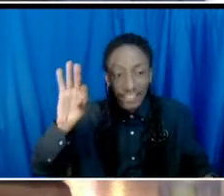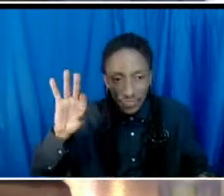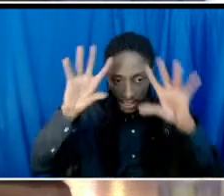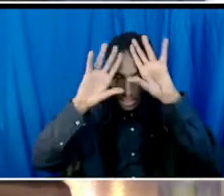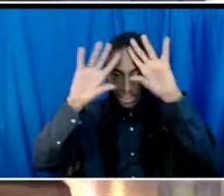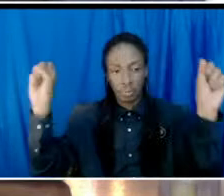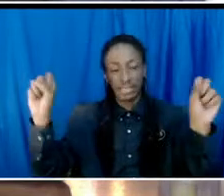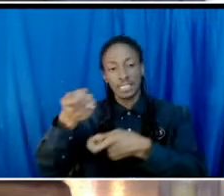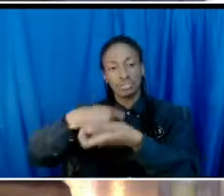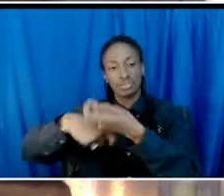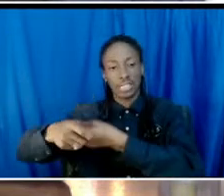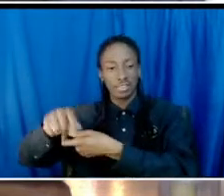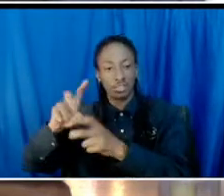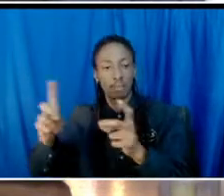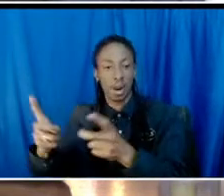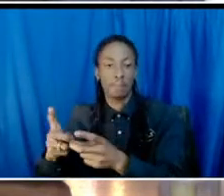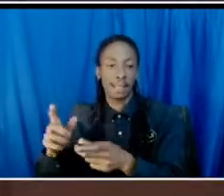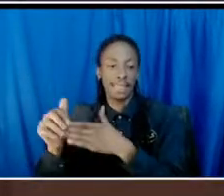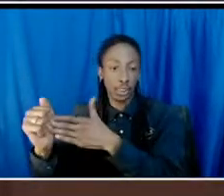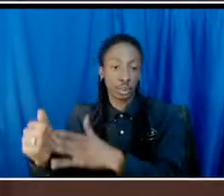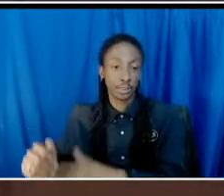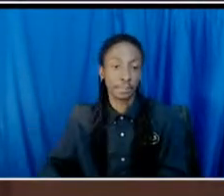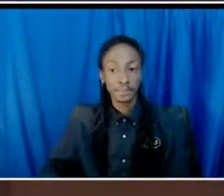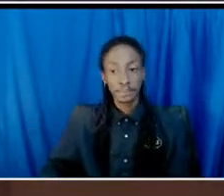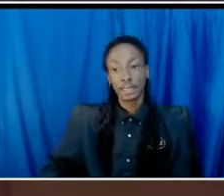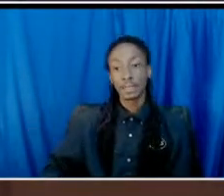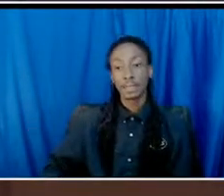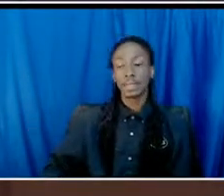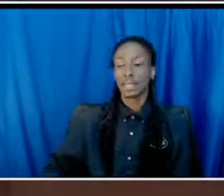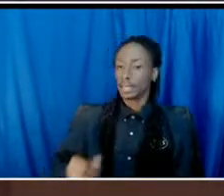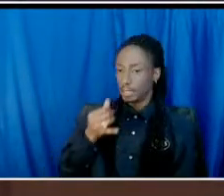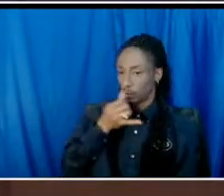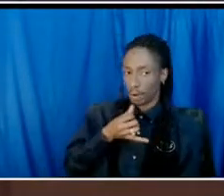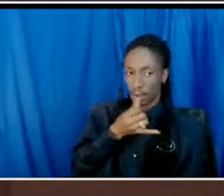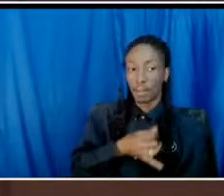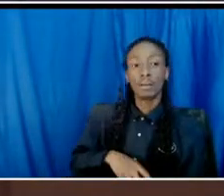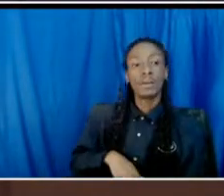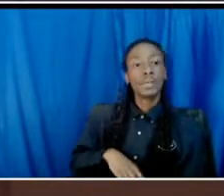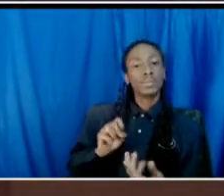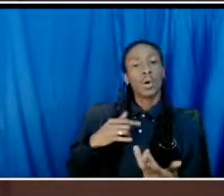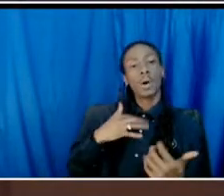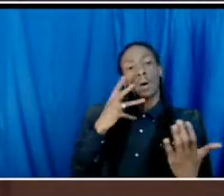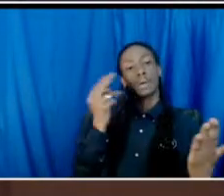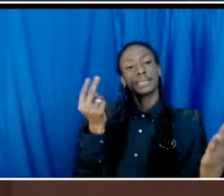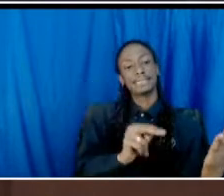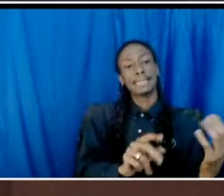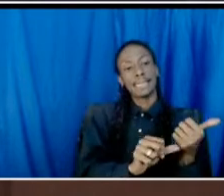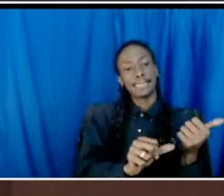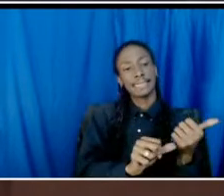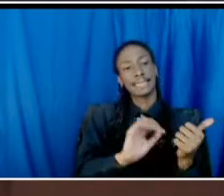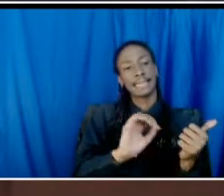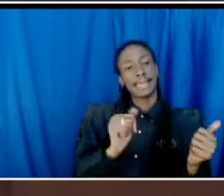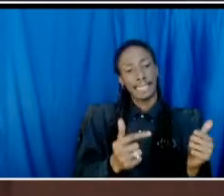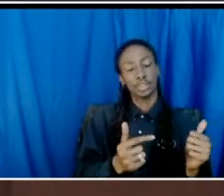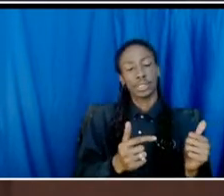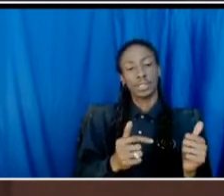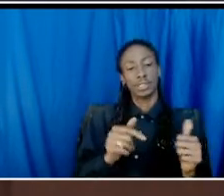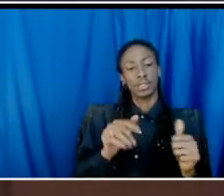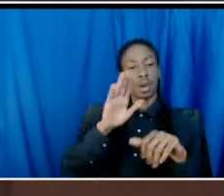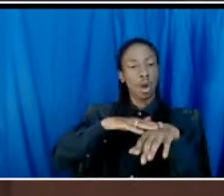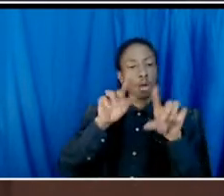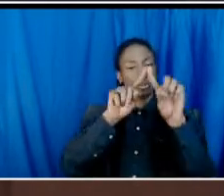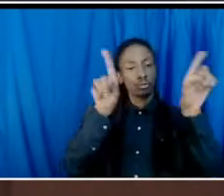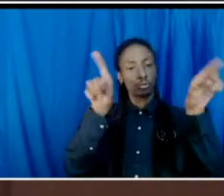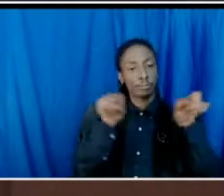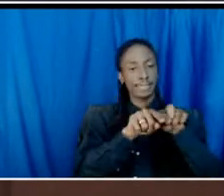change in the department leadership. Incredible. I'd like to look at the assistant attorney generals on the screen. If we can